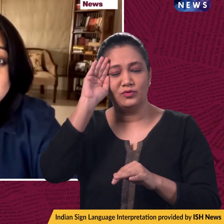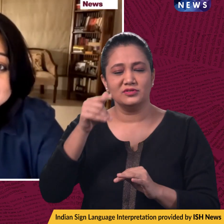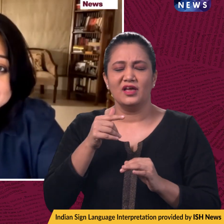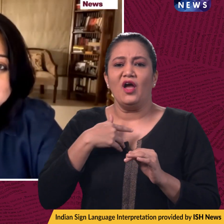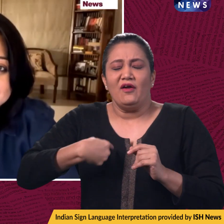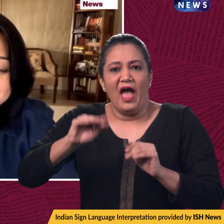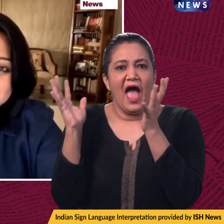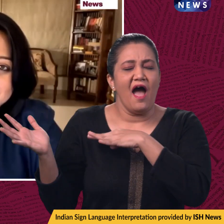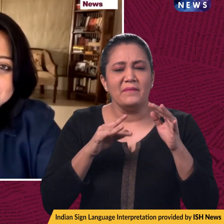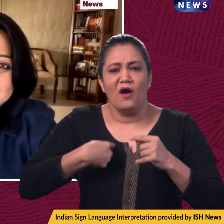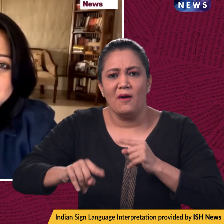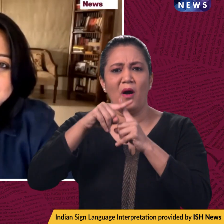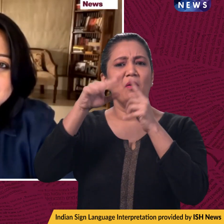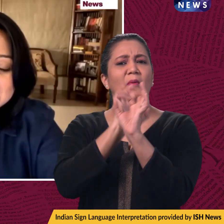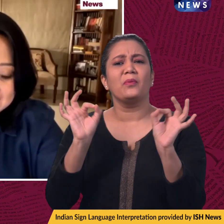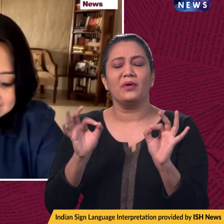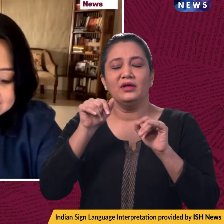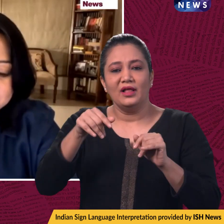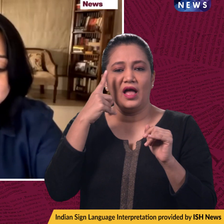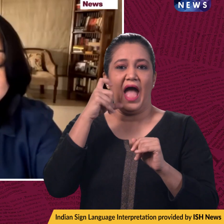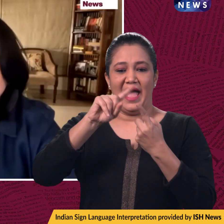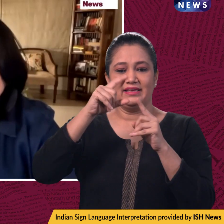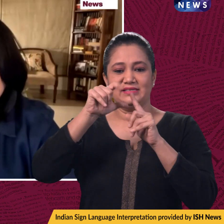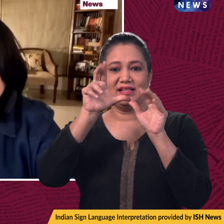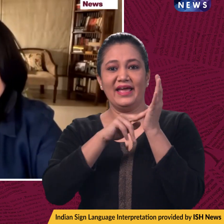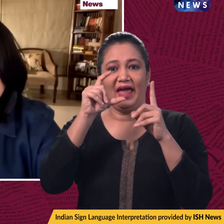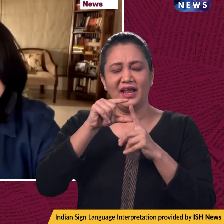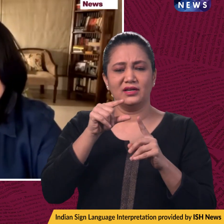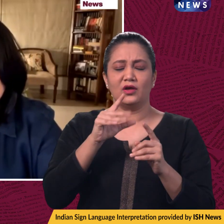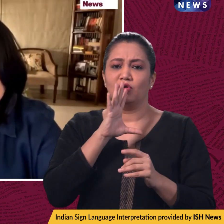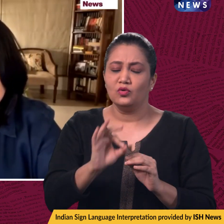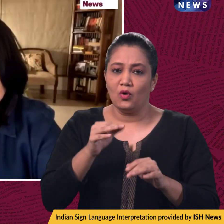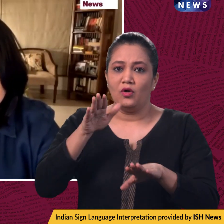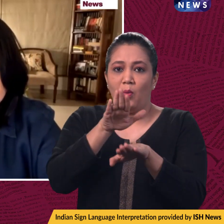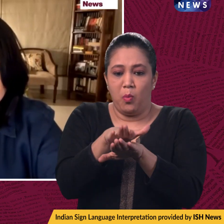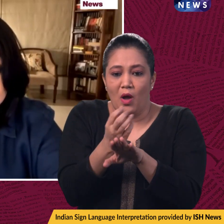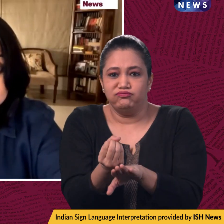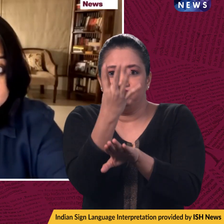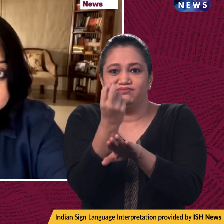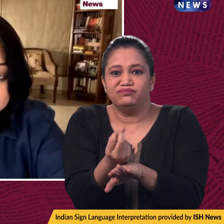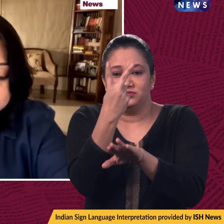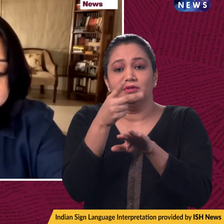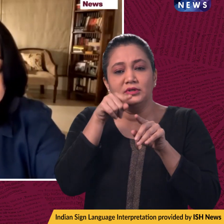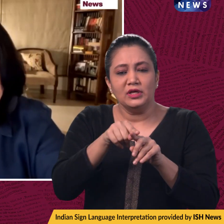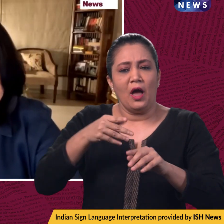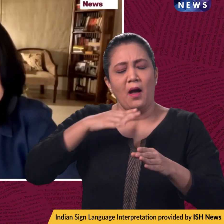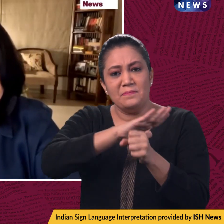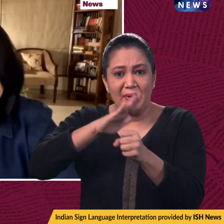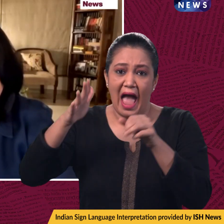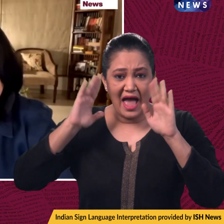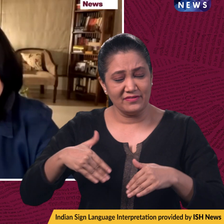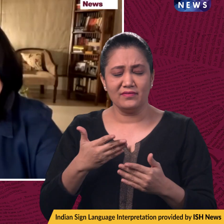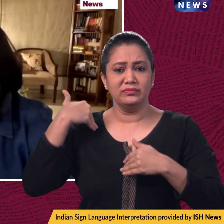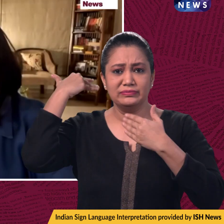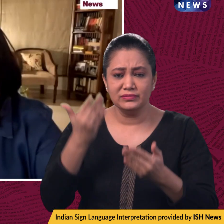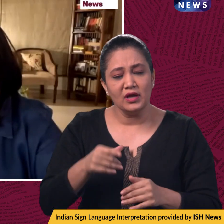There's so little positive news on the environment front. Iceland, which is one of the countries that still hunts whales commercially, has announced